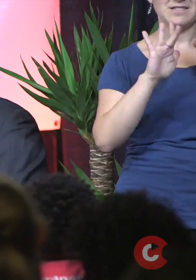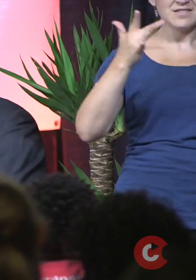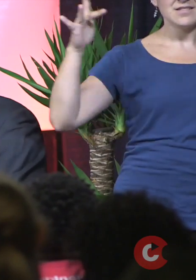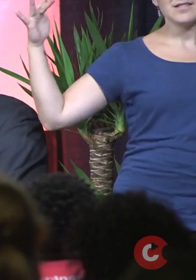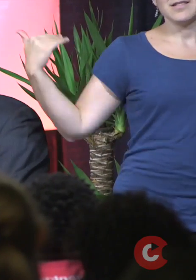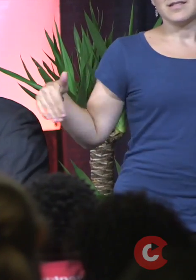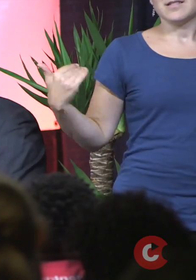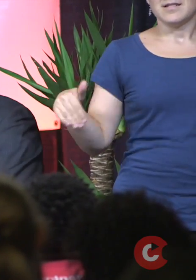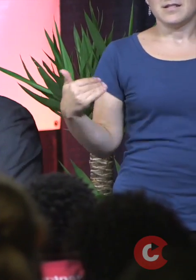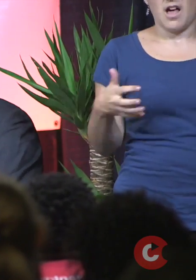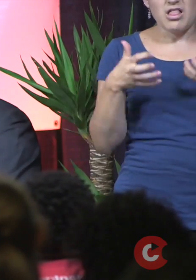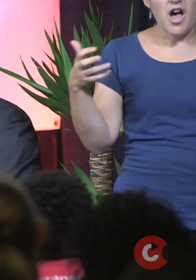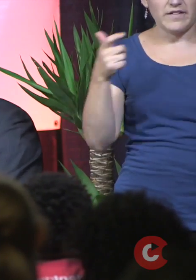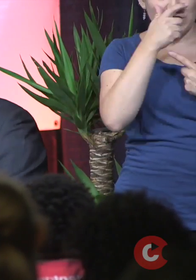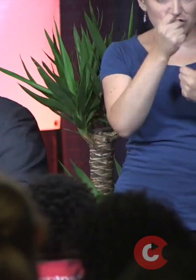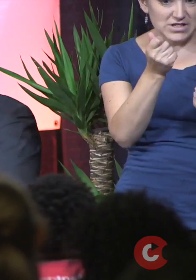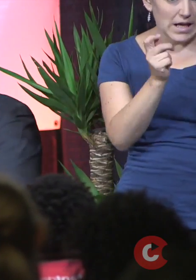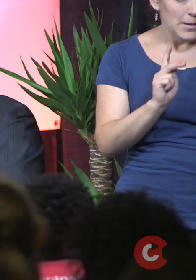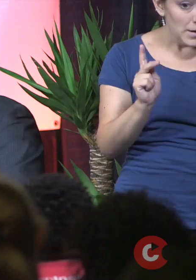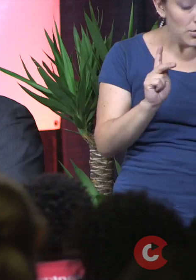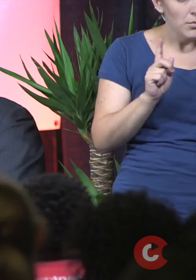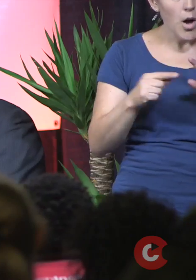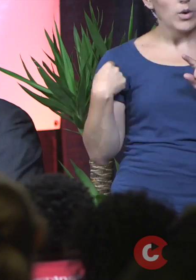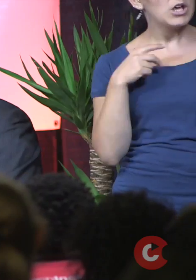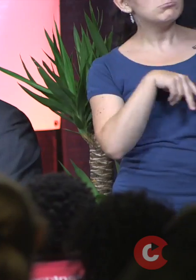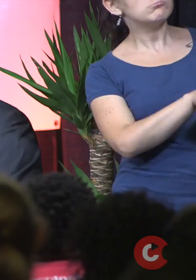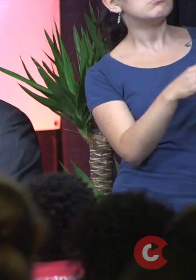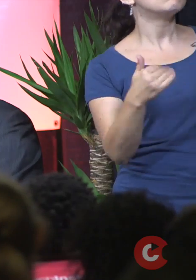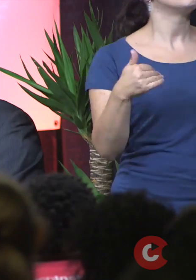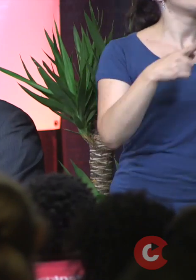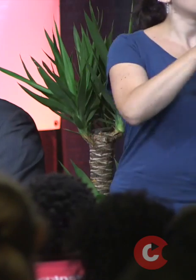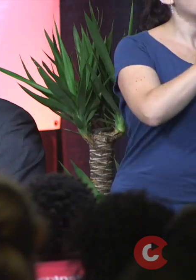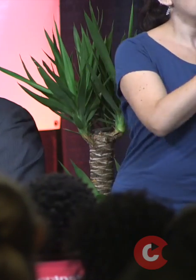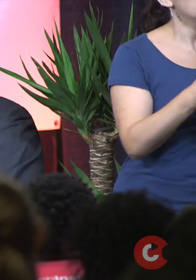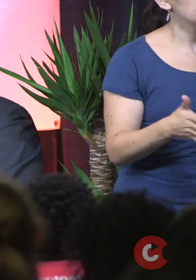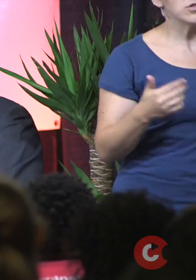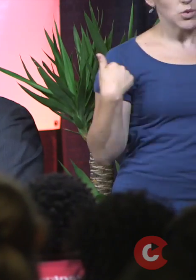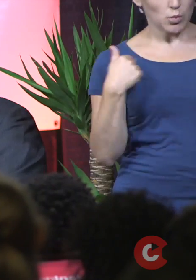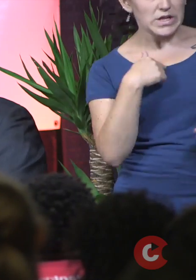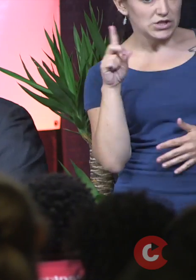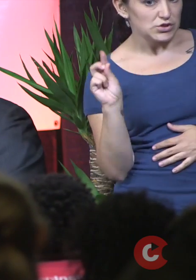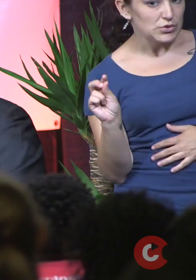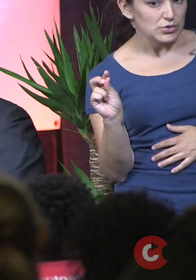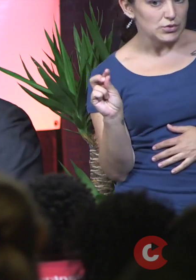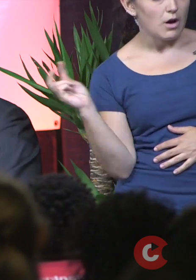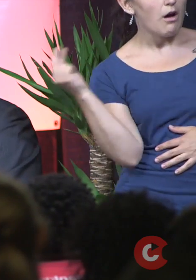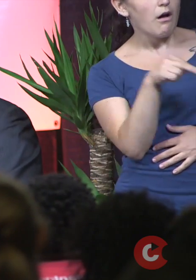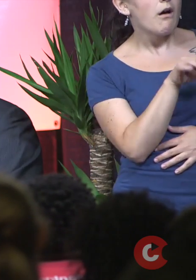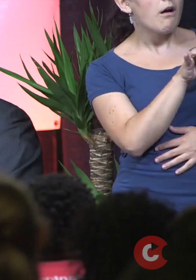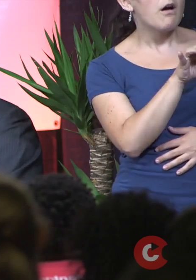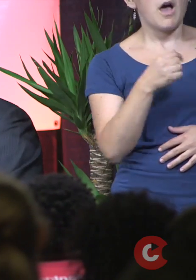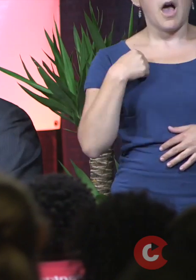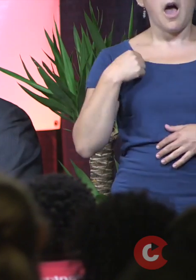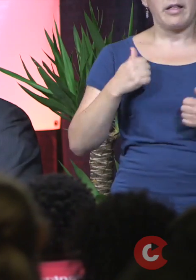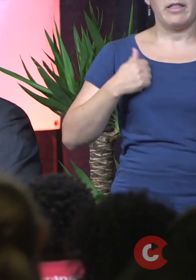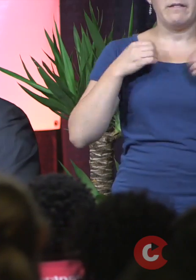a lot of interesting characters, but we look to you guys as leaders. We actually do. When I live in Philly, I'm born and raised from